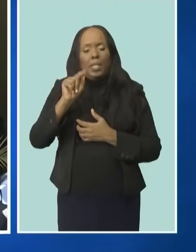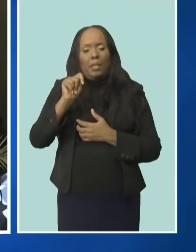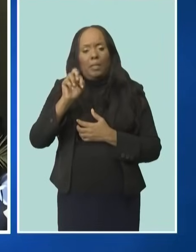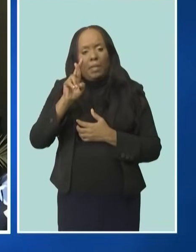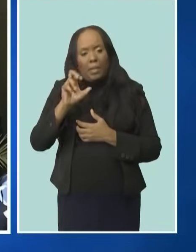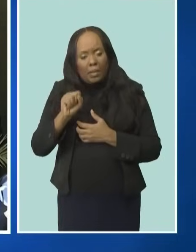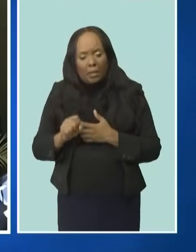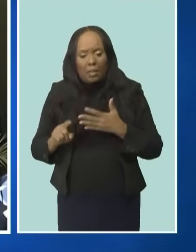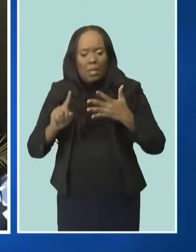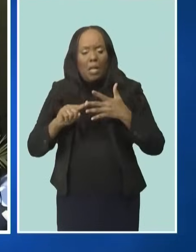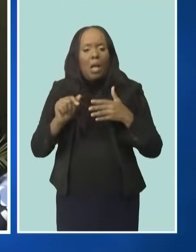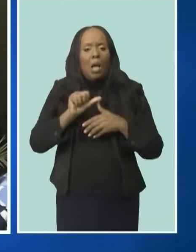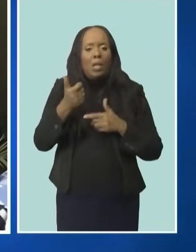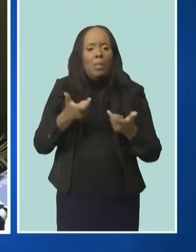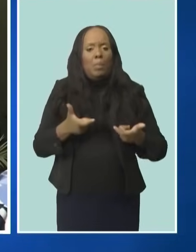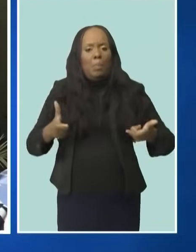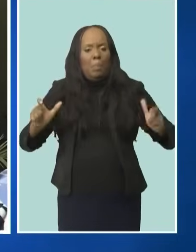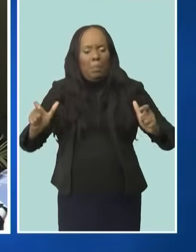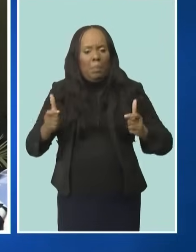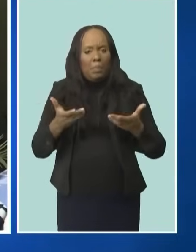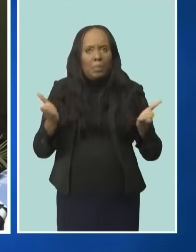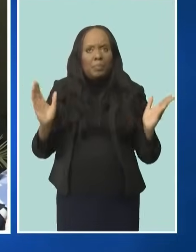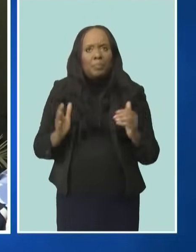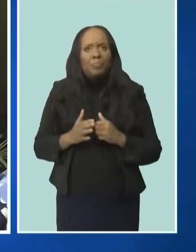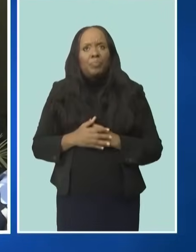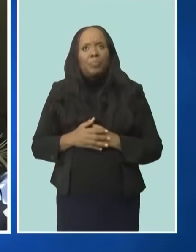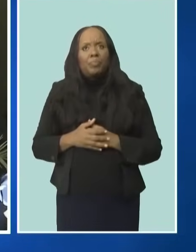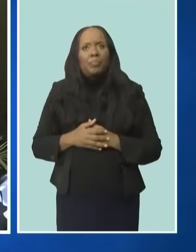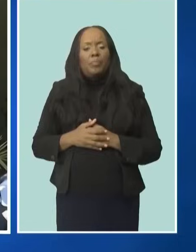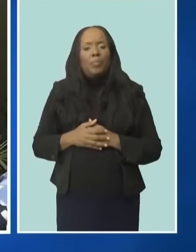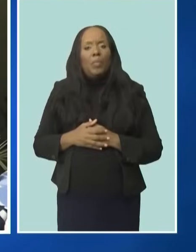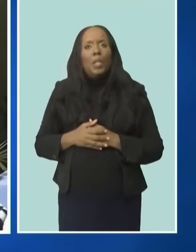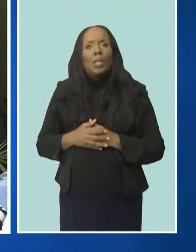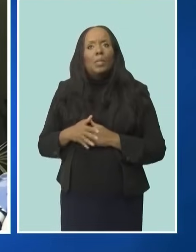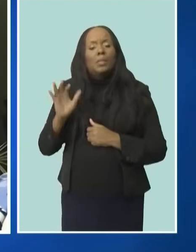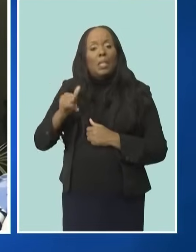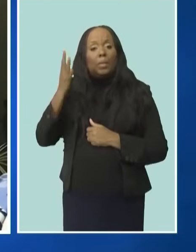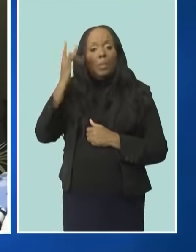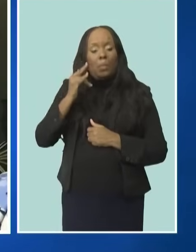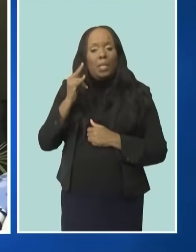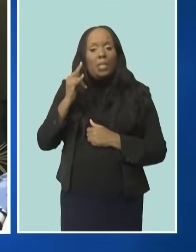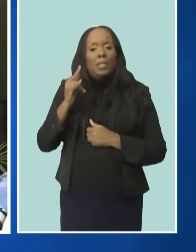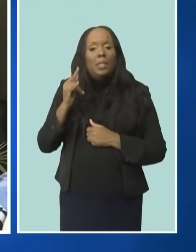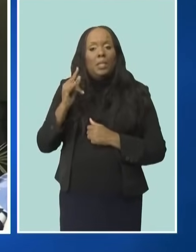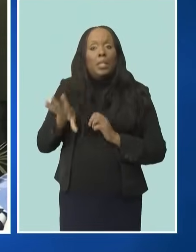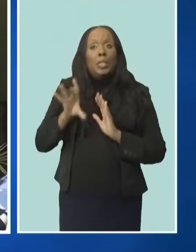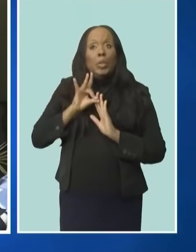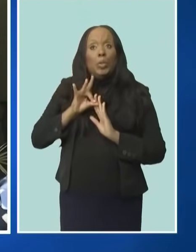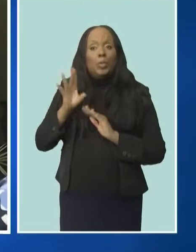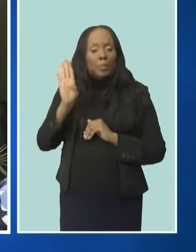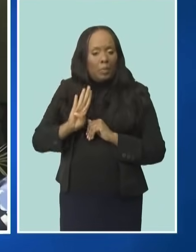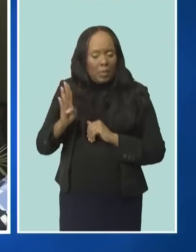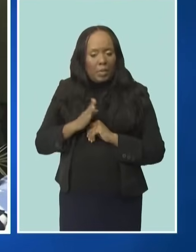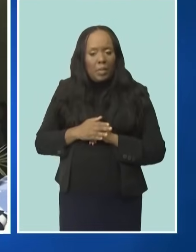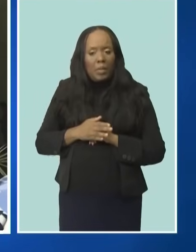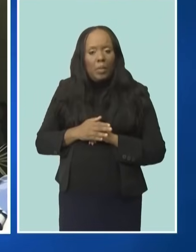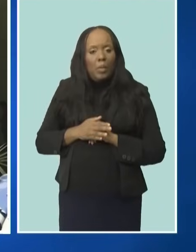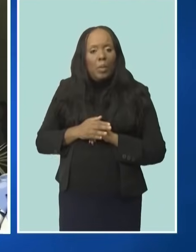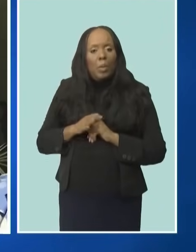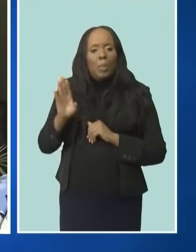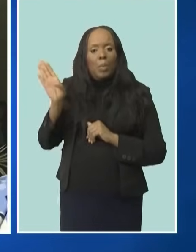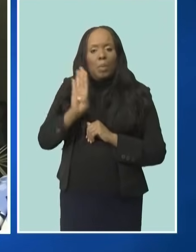them. And it doesn't just affect us because of our geographical location, and that's why we were chosen. because of our geographical